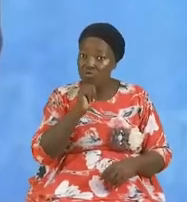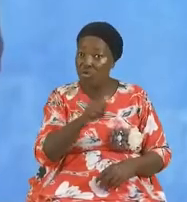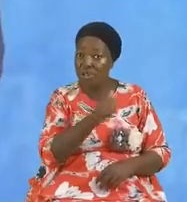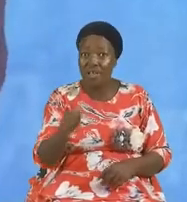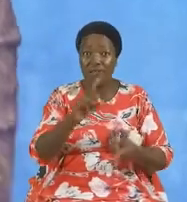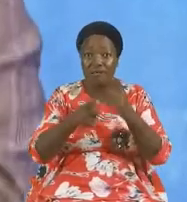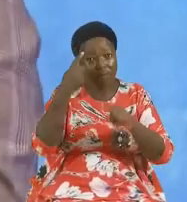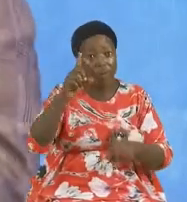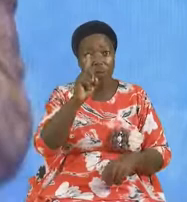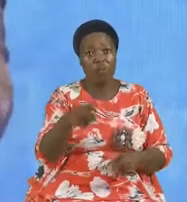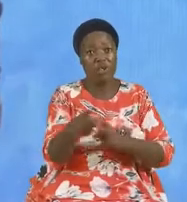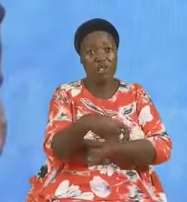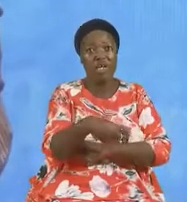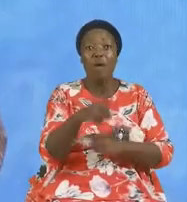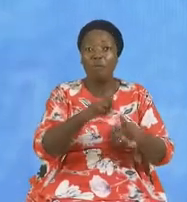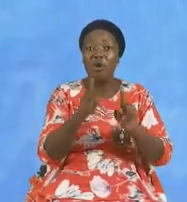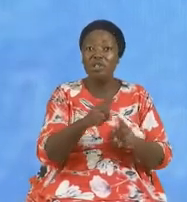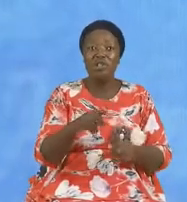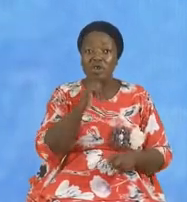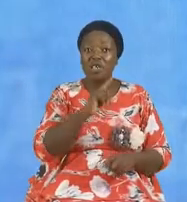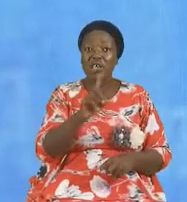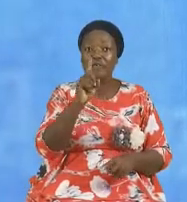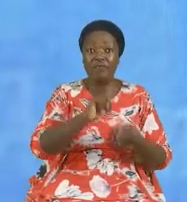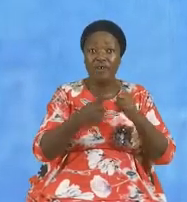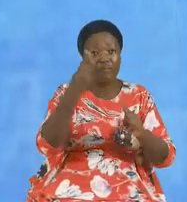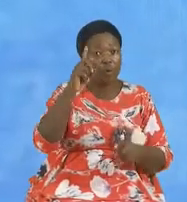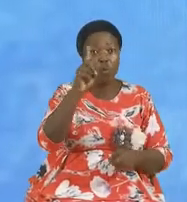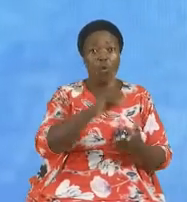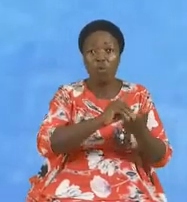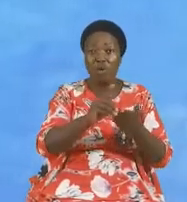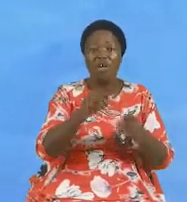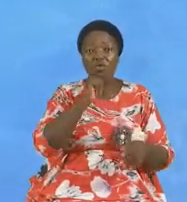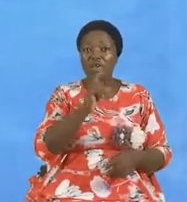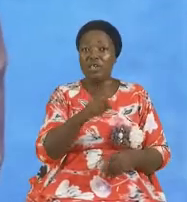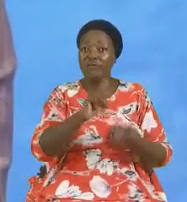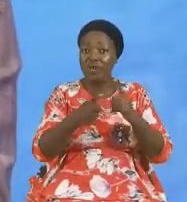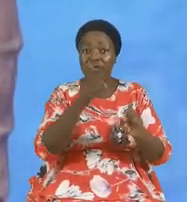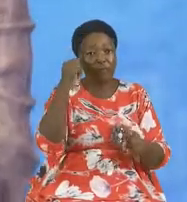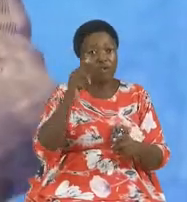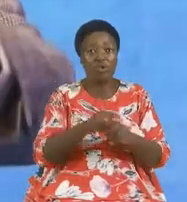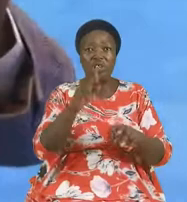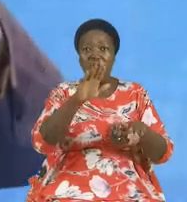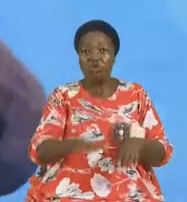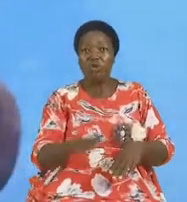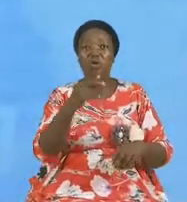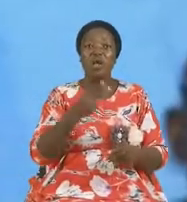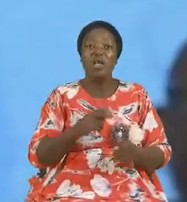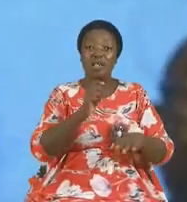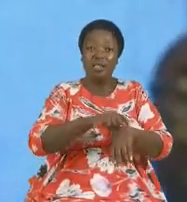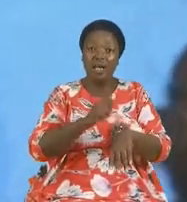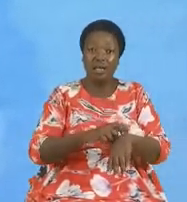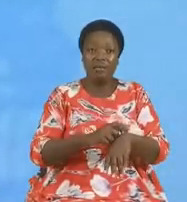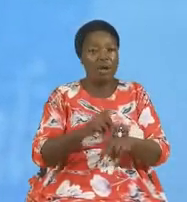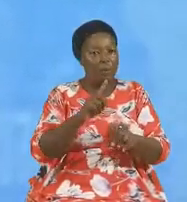a friend of God. Not a friend for one day, a friend for one week, not a friend